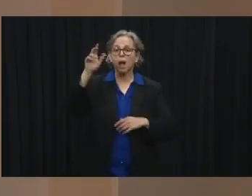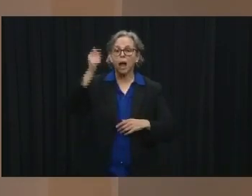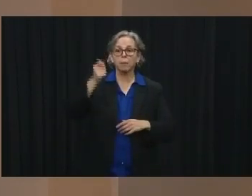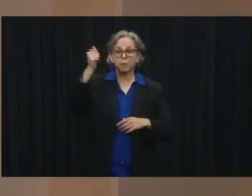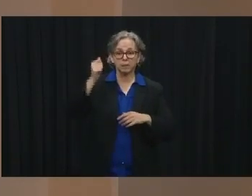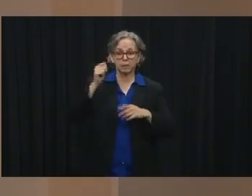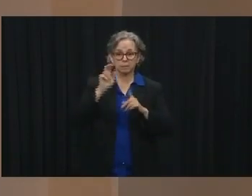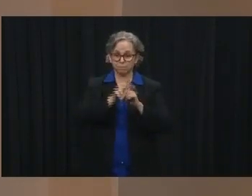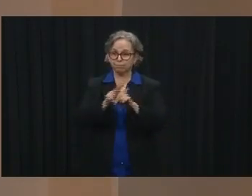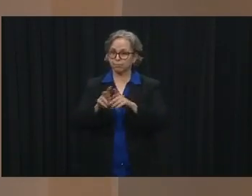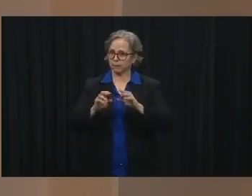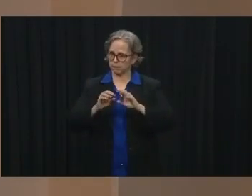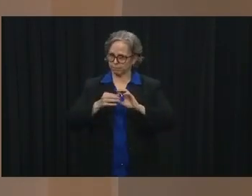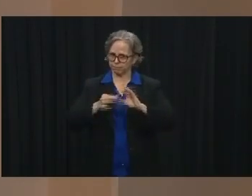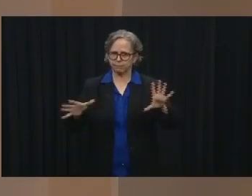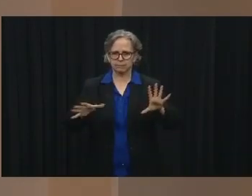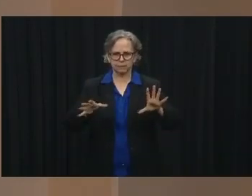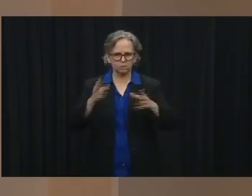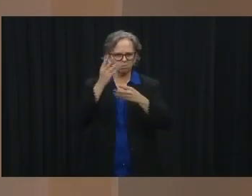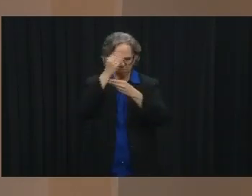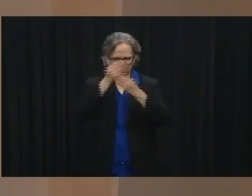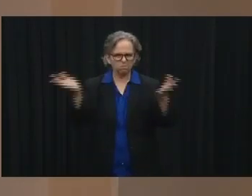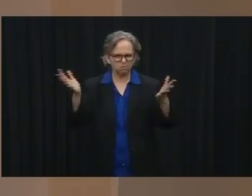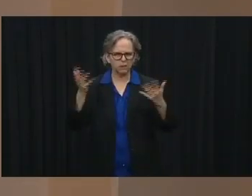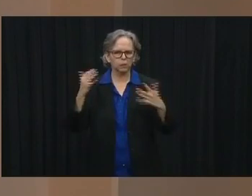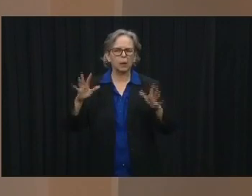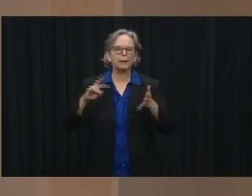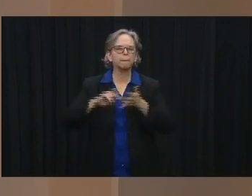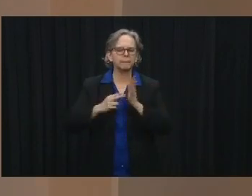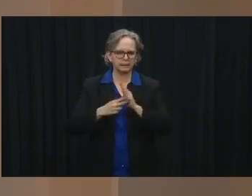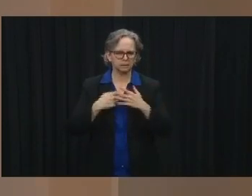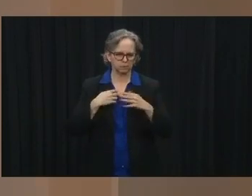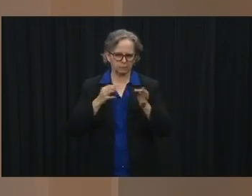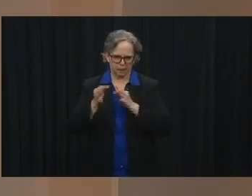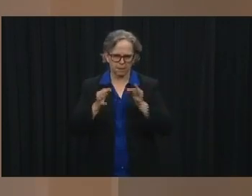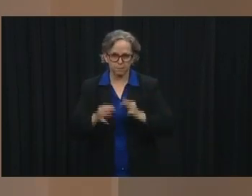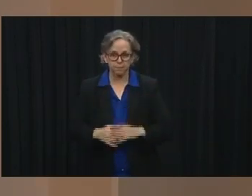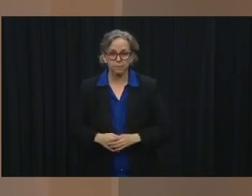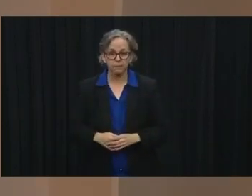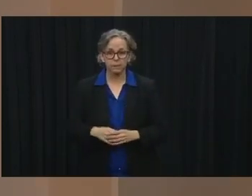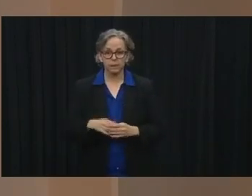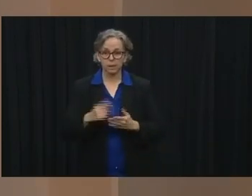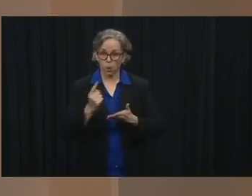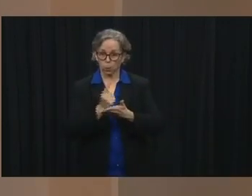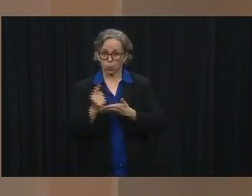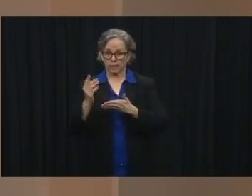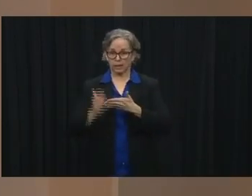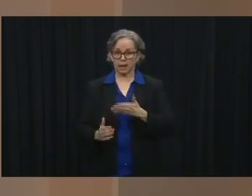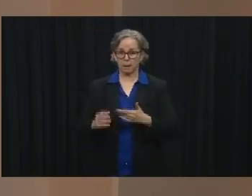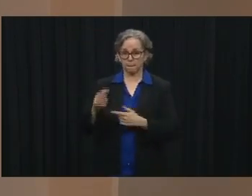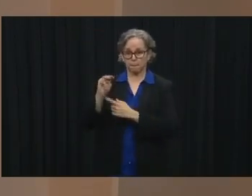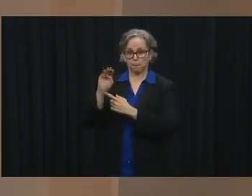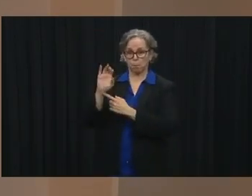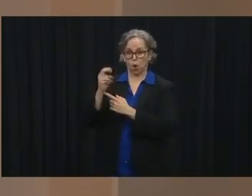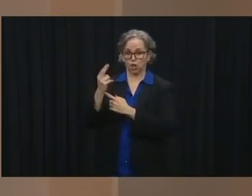Ohio and what it means to our system. The week ending March the 21st, we had